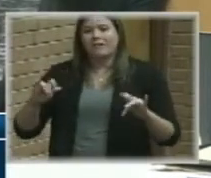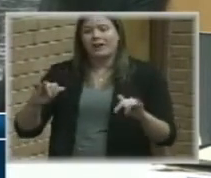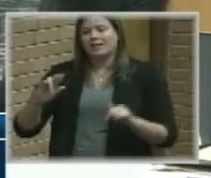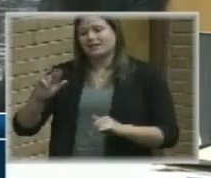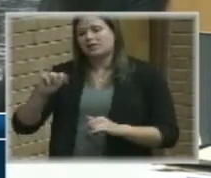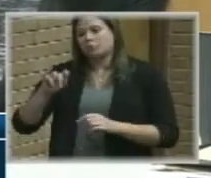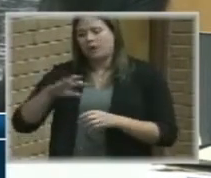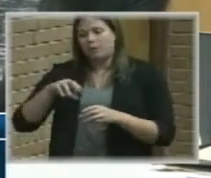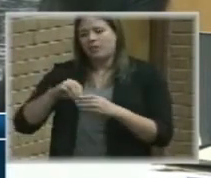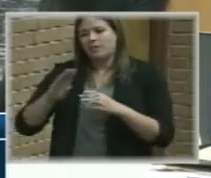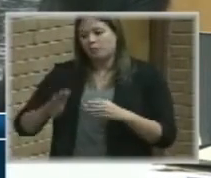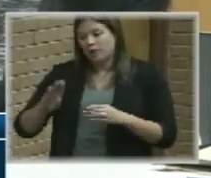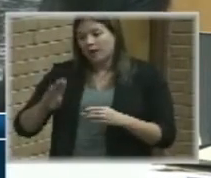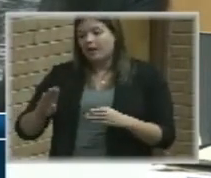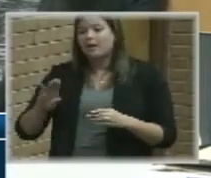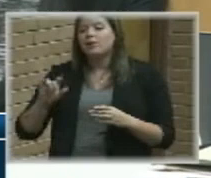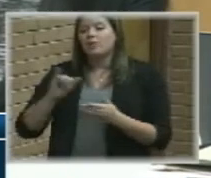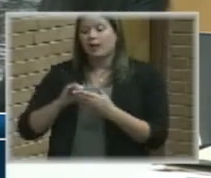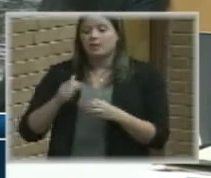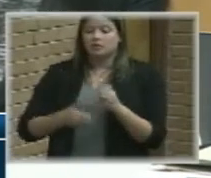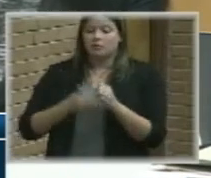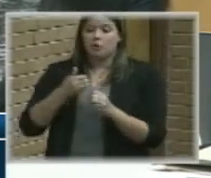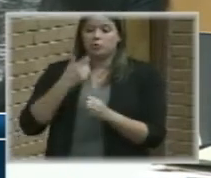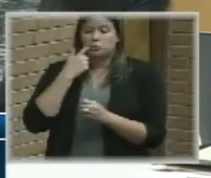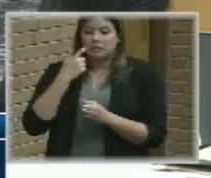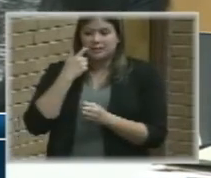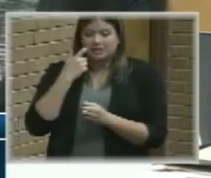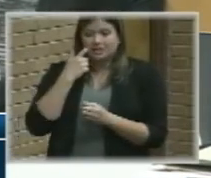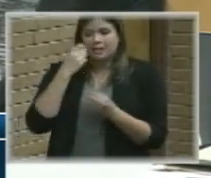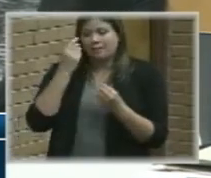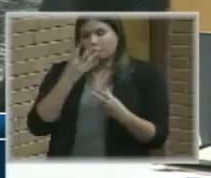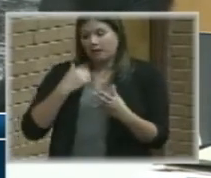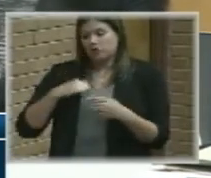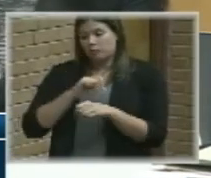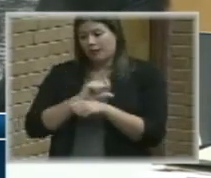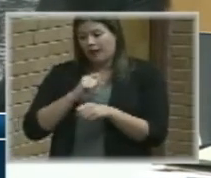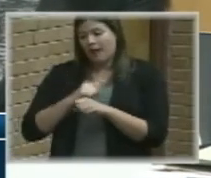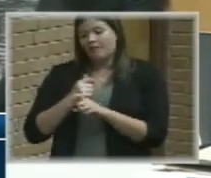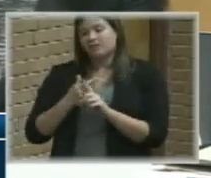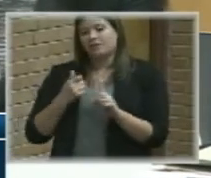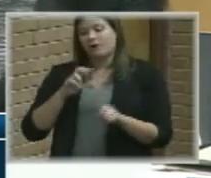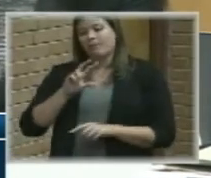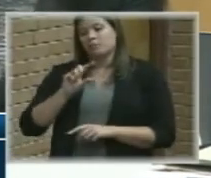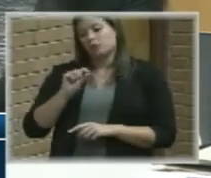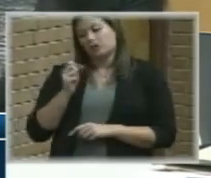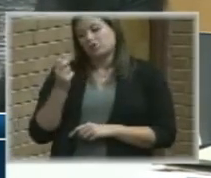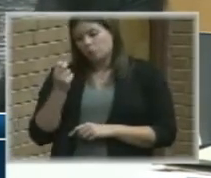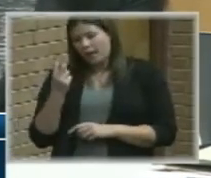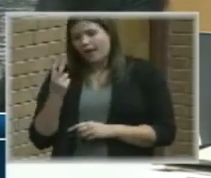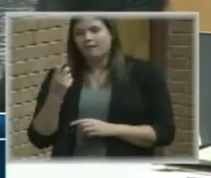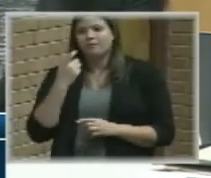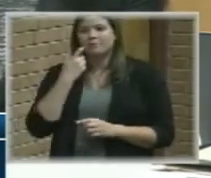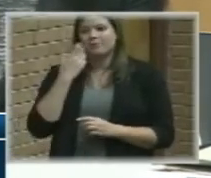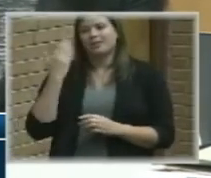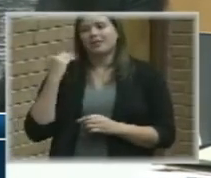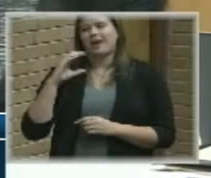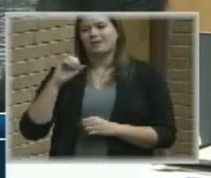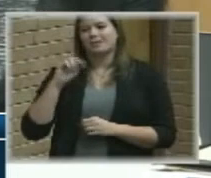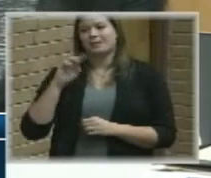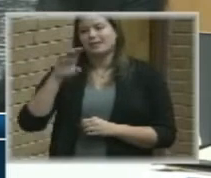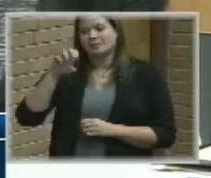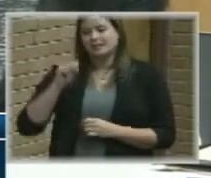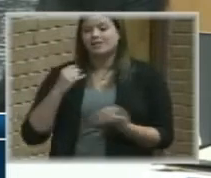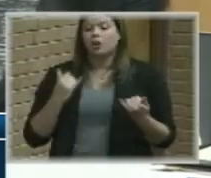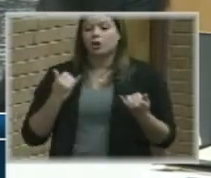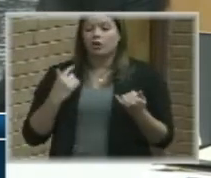most recent information that we have to work from is from 2012, after the last census. Currently, we